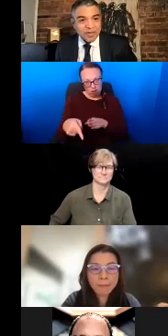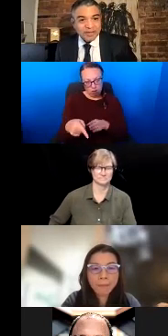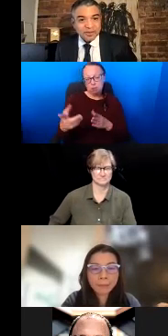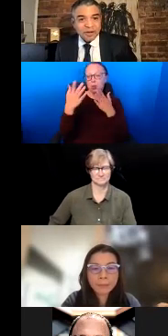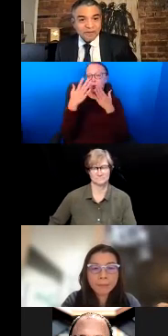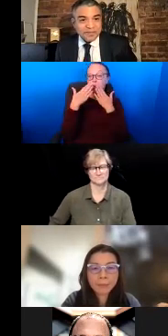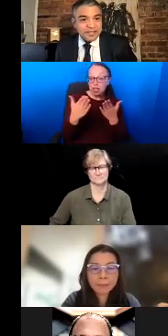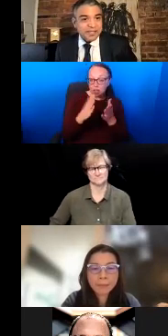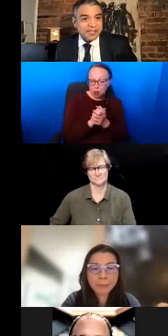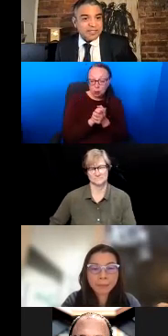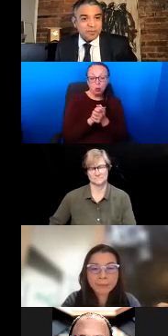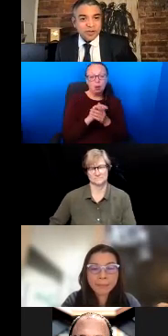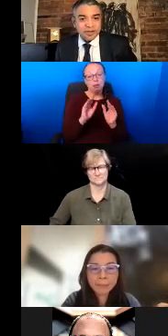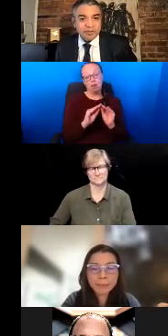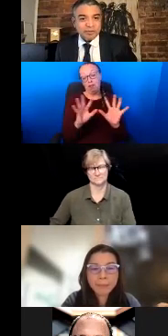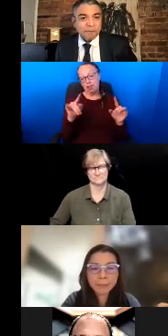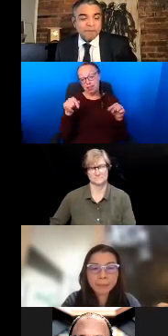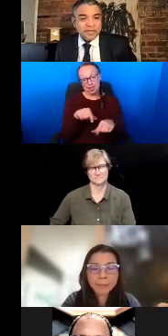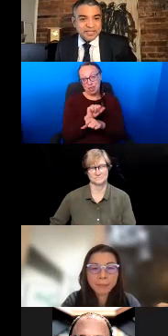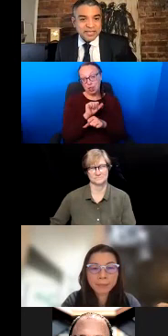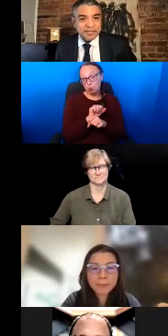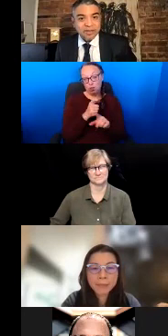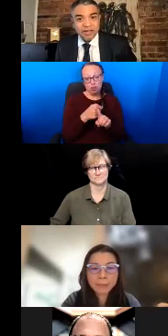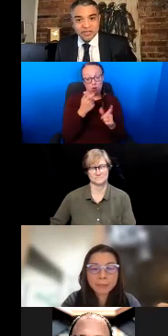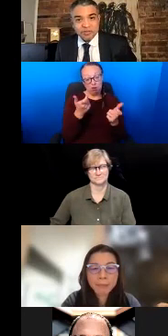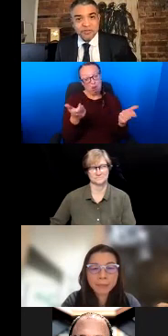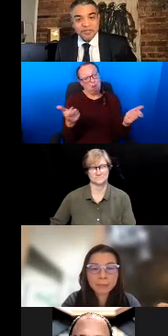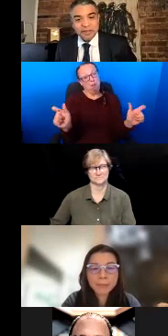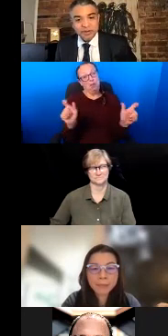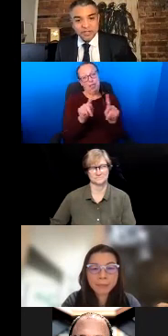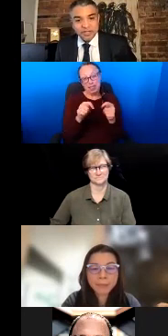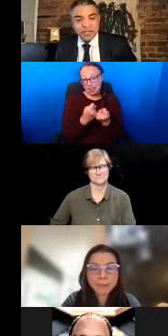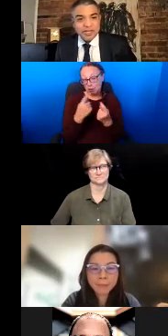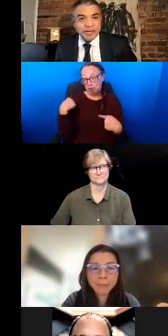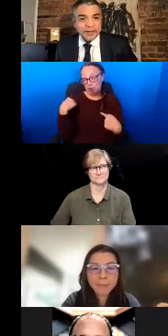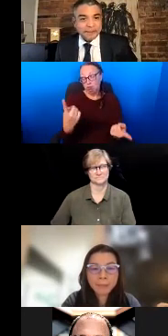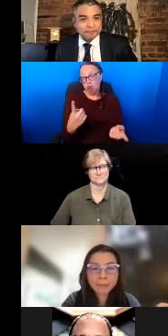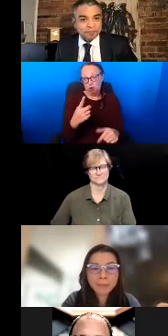you. Obviously, this work comes from a big team and a long history of collaboration.